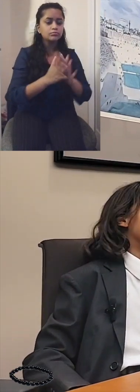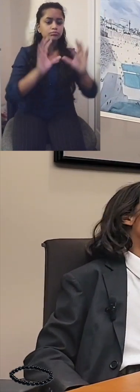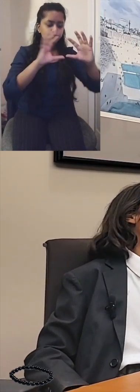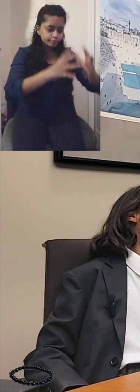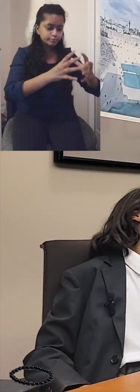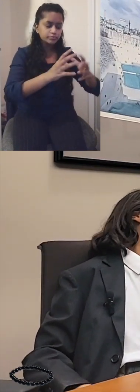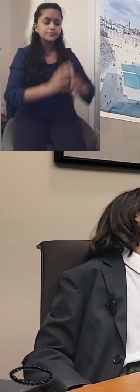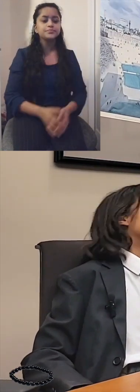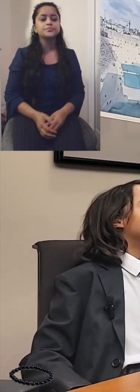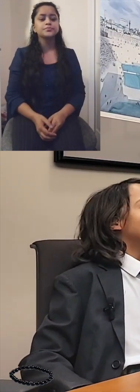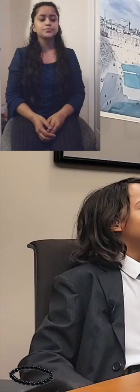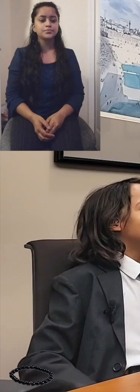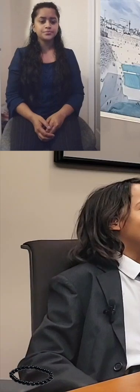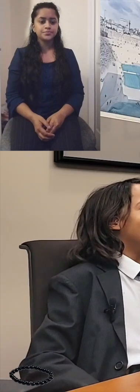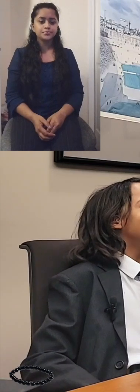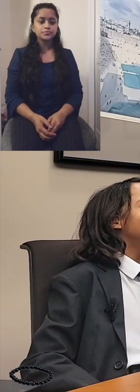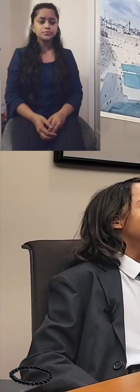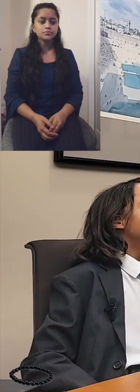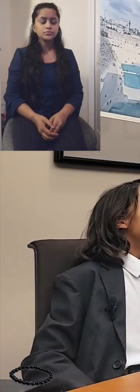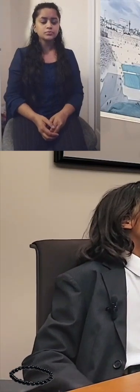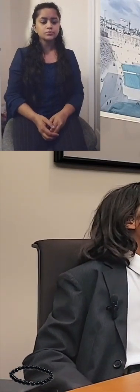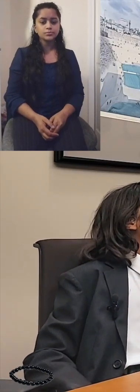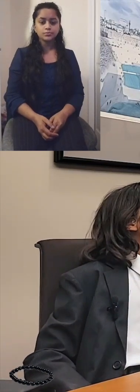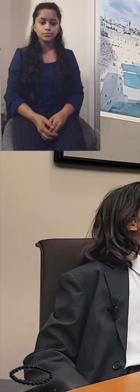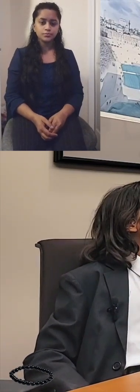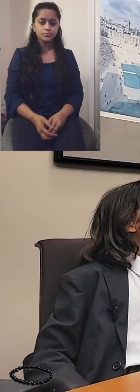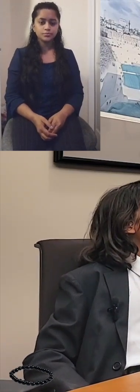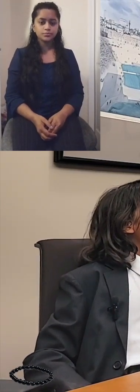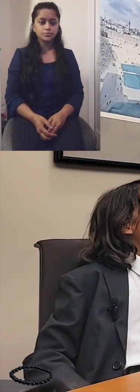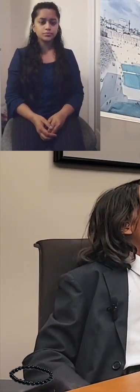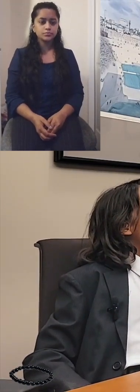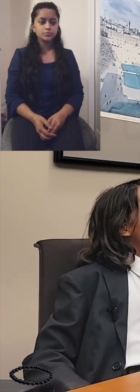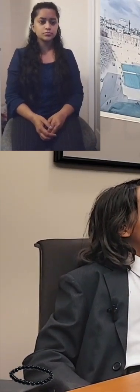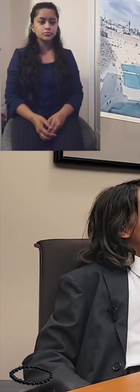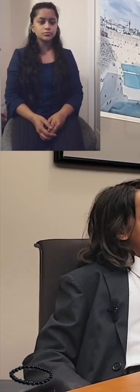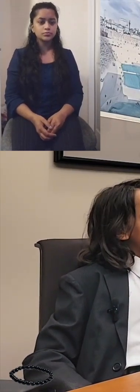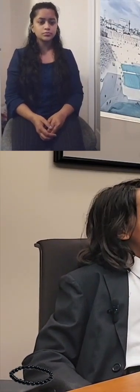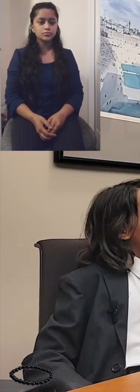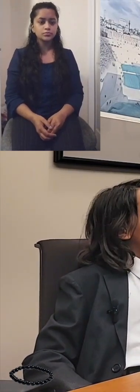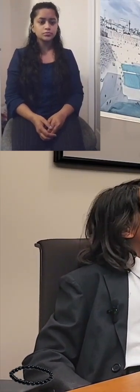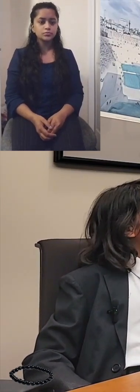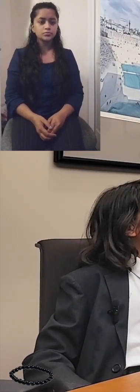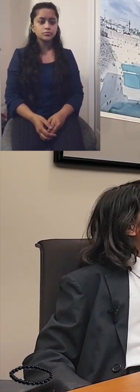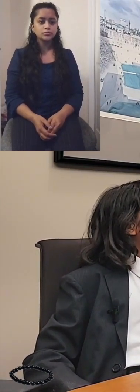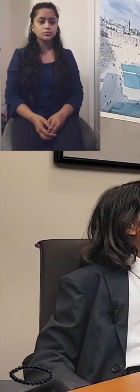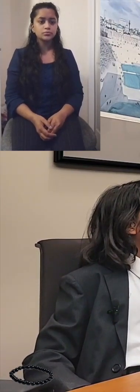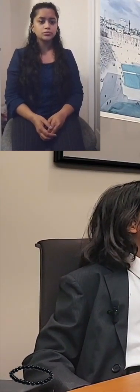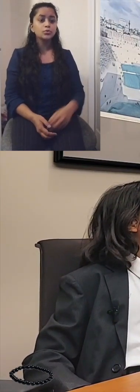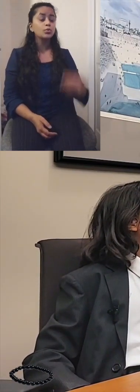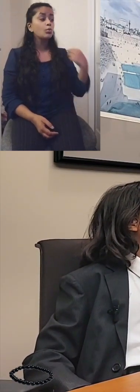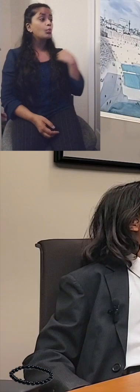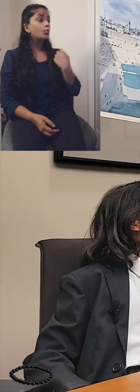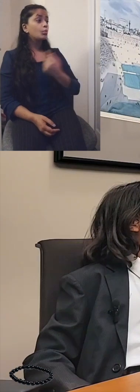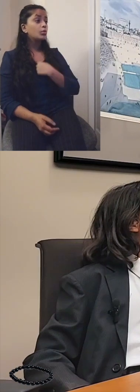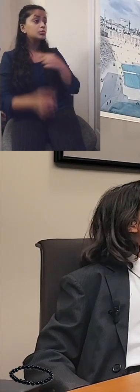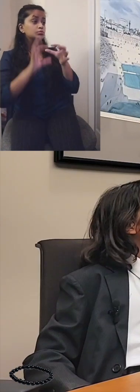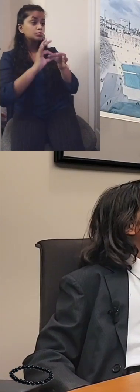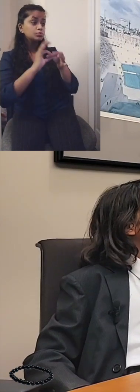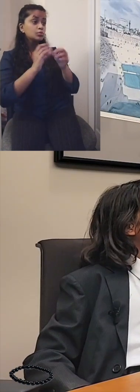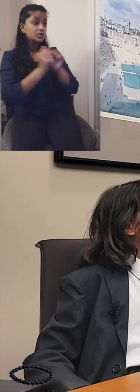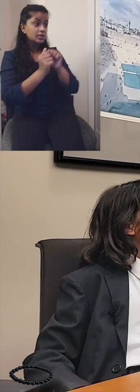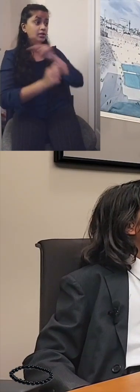for explaining. That helped a lot. So, like you said, we are in touch with the king